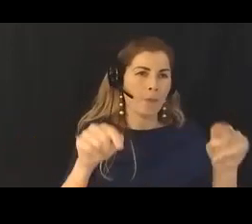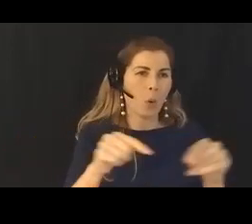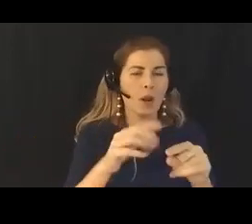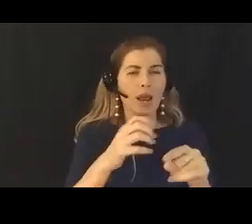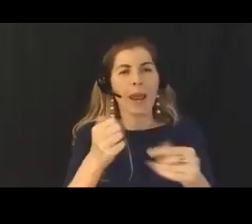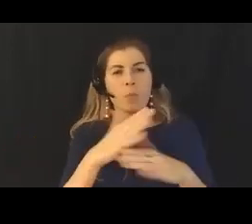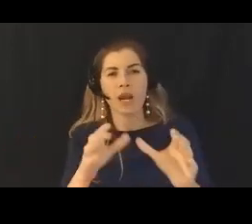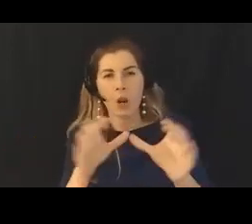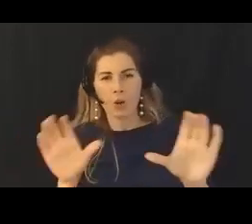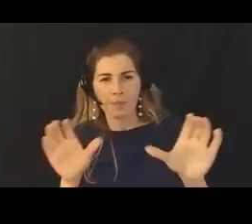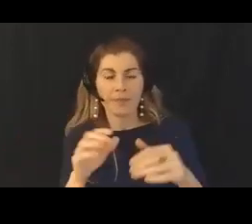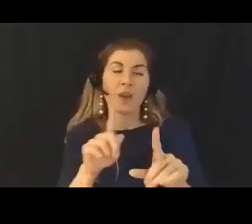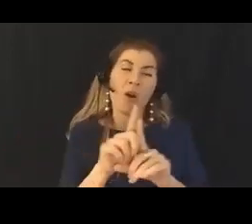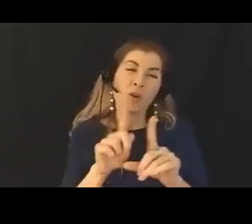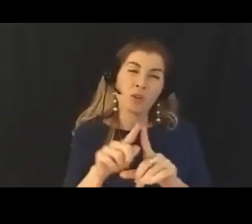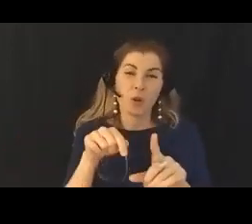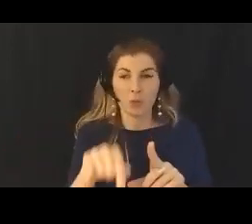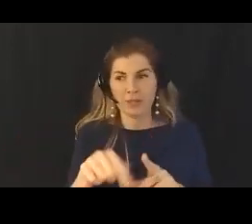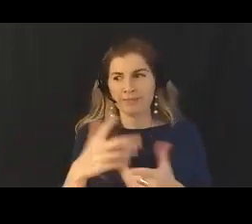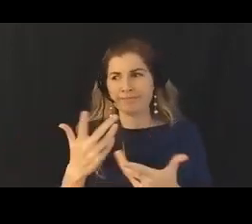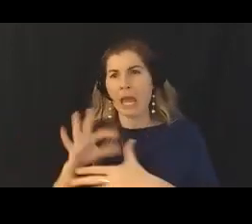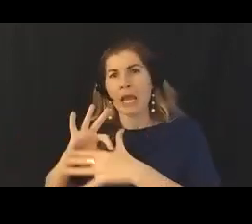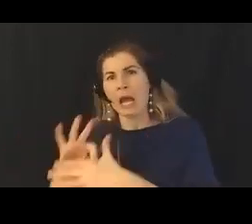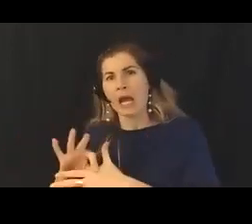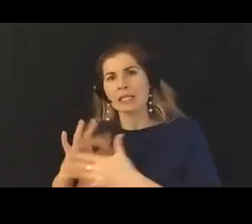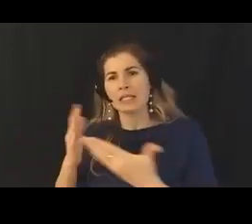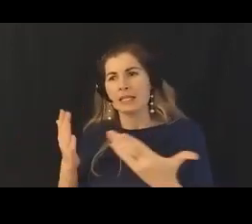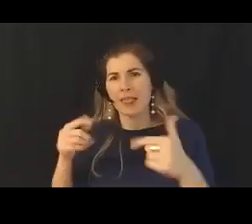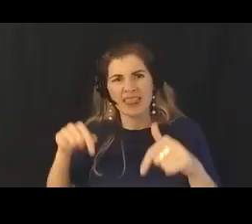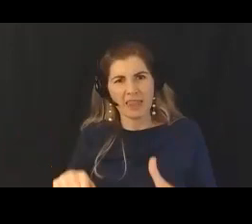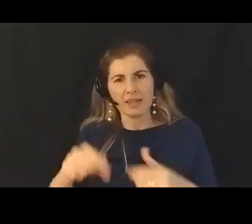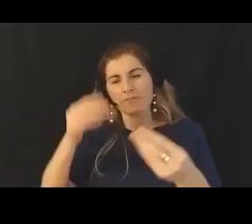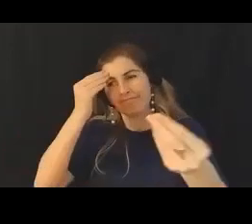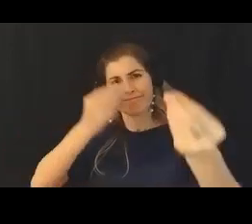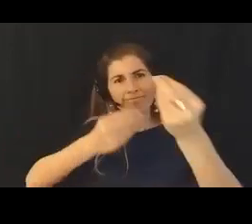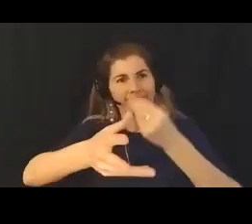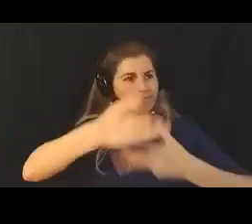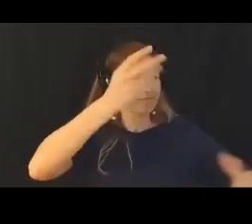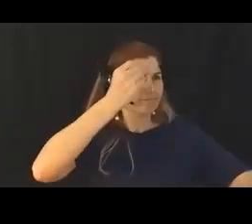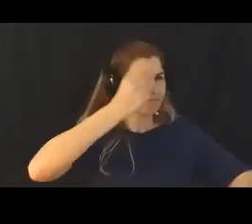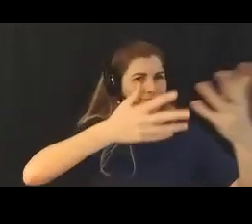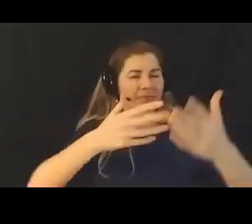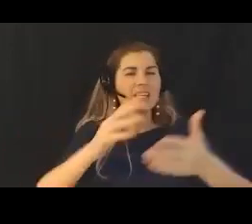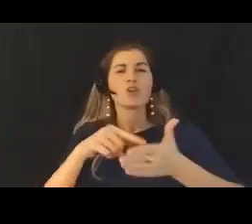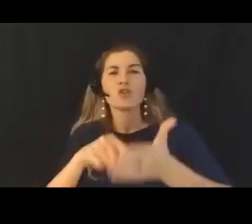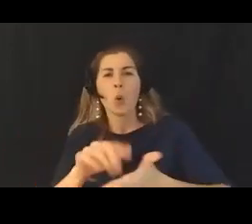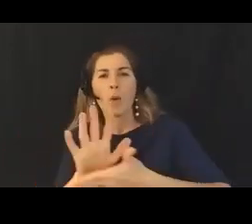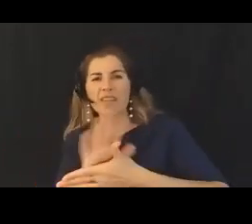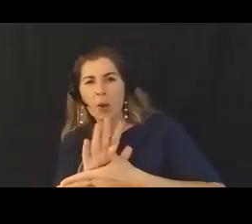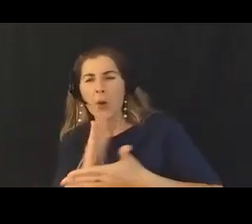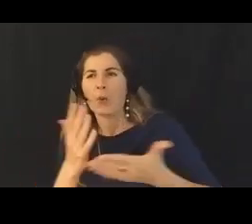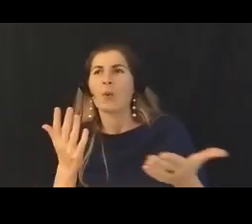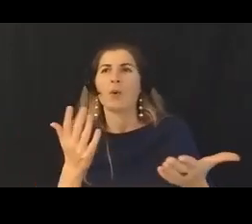content. You know, what's nice about this video screen in this virtual platform is that we can share videos or show, you know, pieces